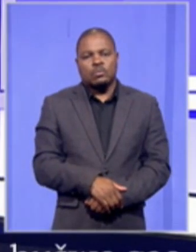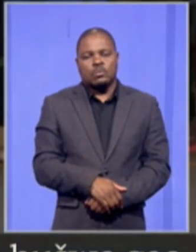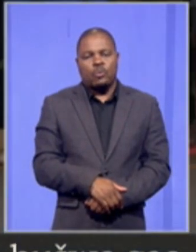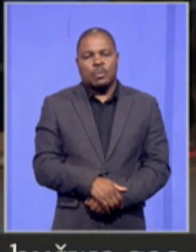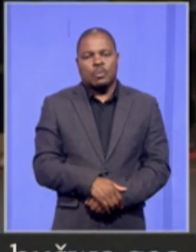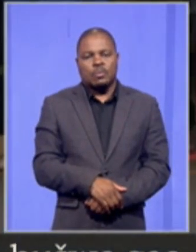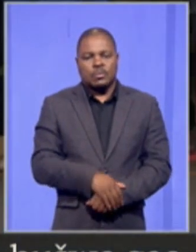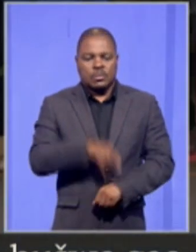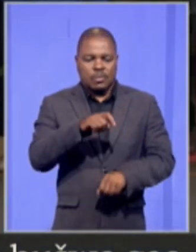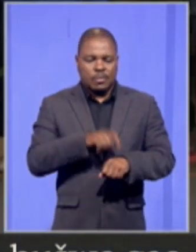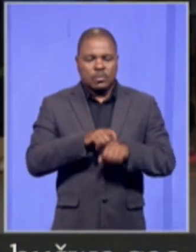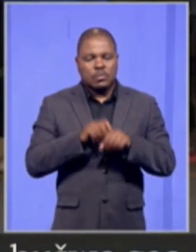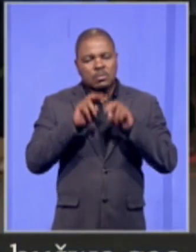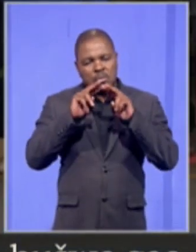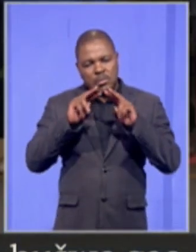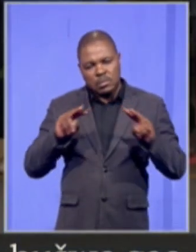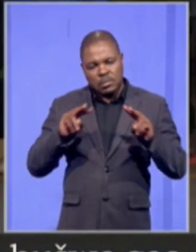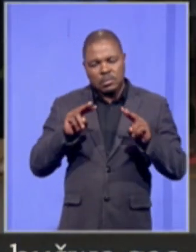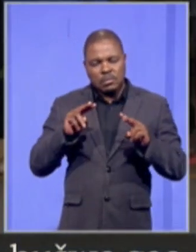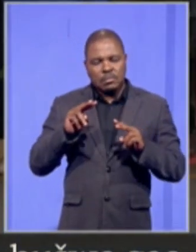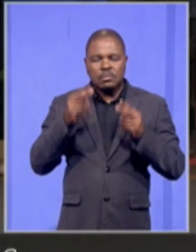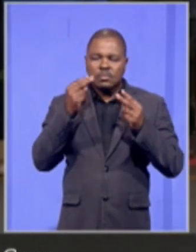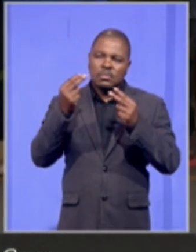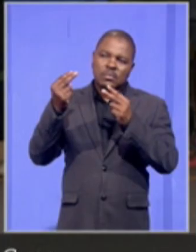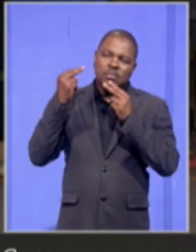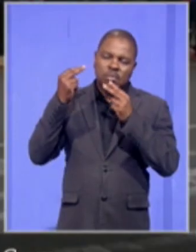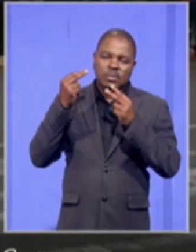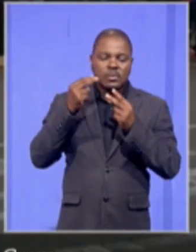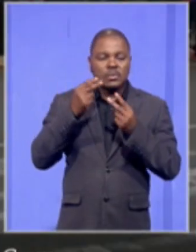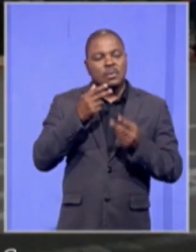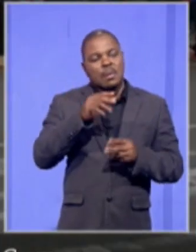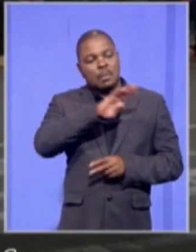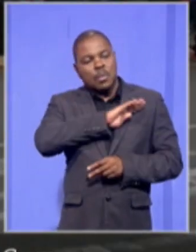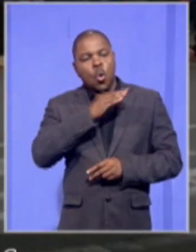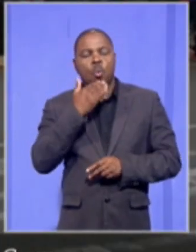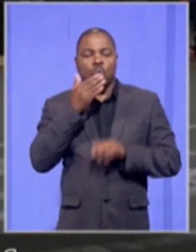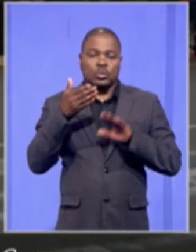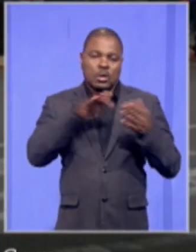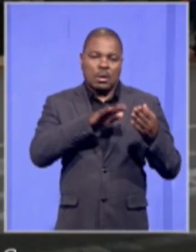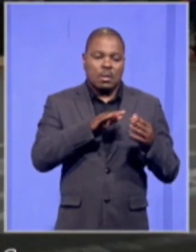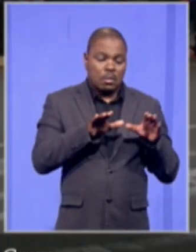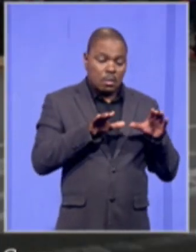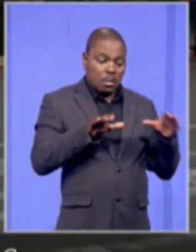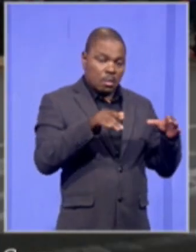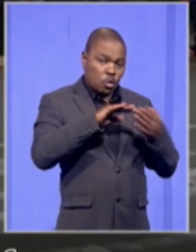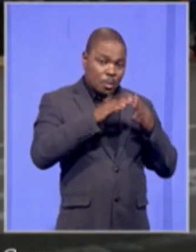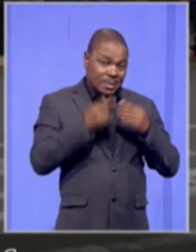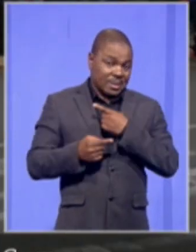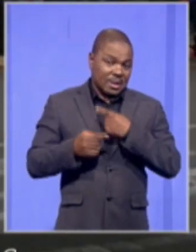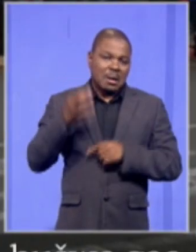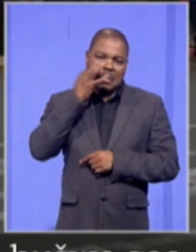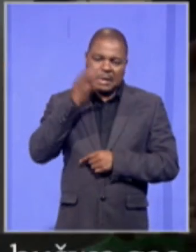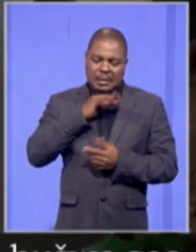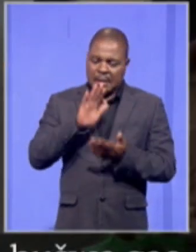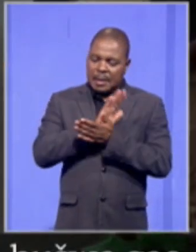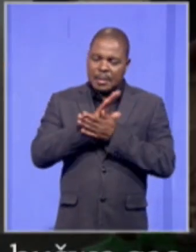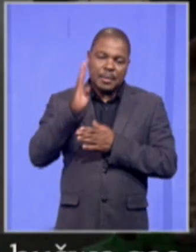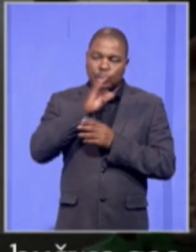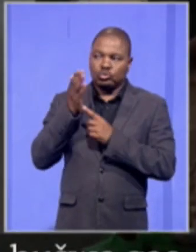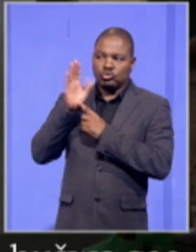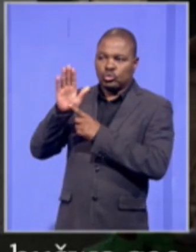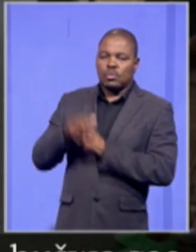Motsotso wa tidimalo go tlotla le go gopola masole a tlhokafetseng. Foramo eno ya re go botlhokwa gore ba bontshe go sa itumelang ga bone ba ne ba